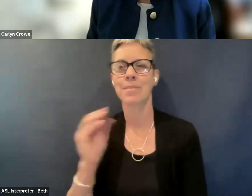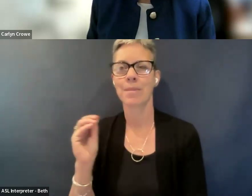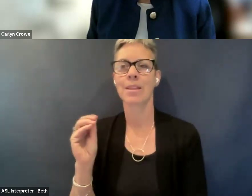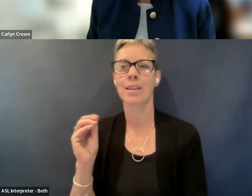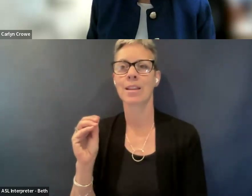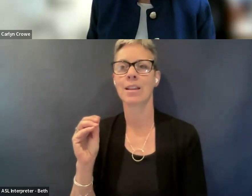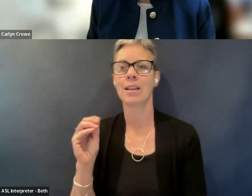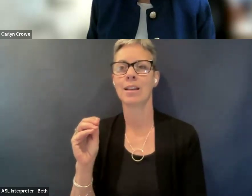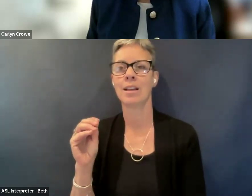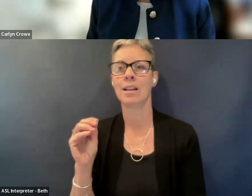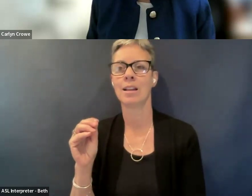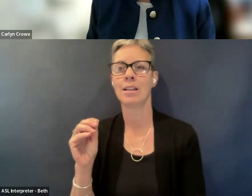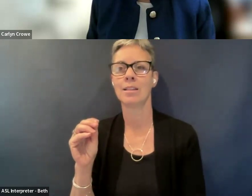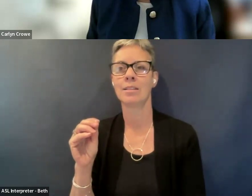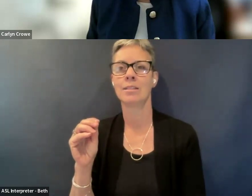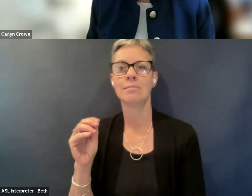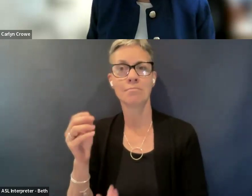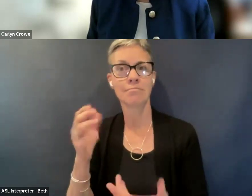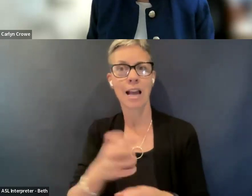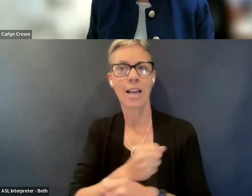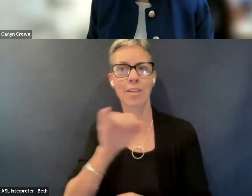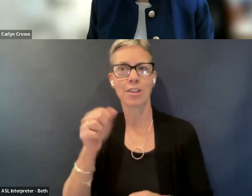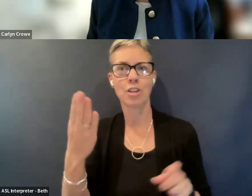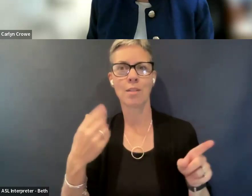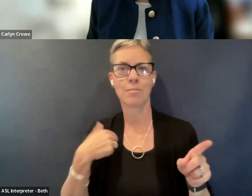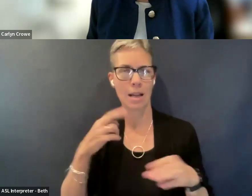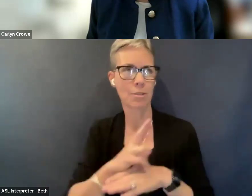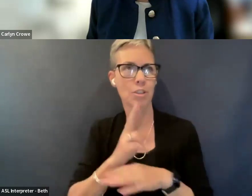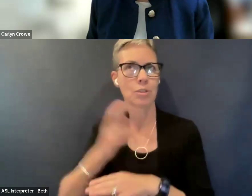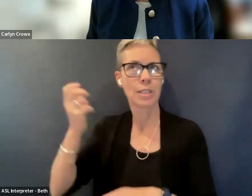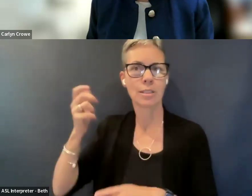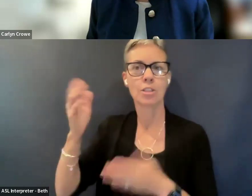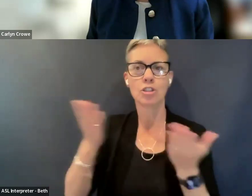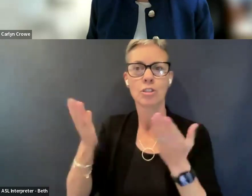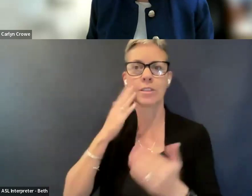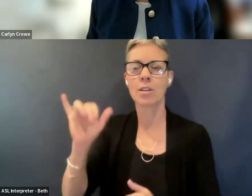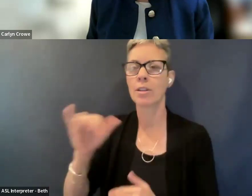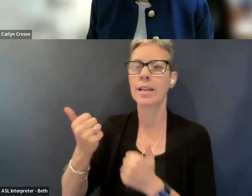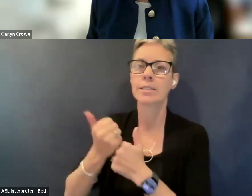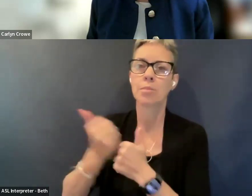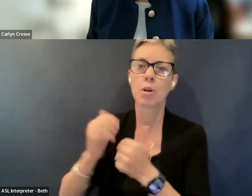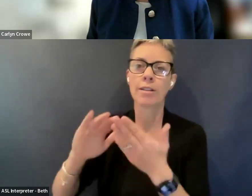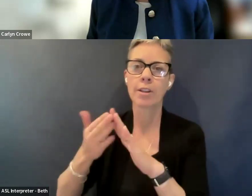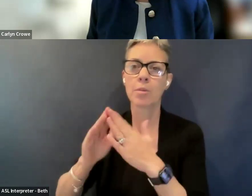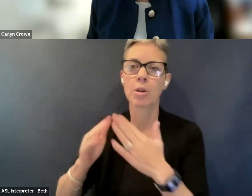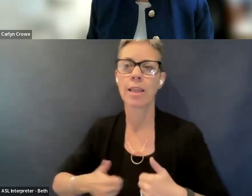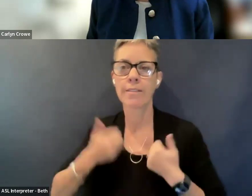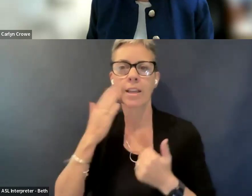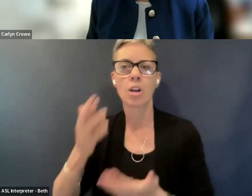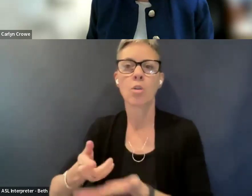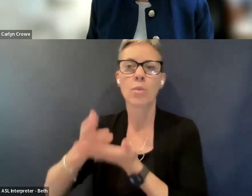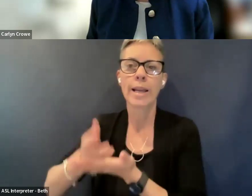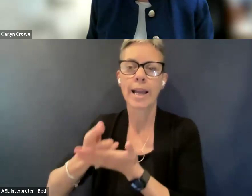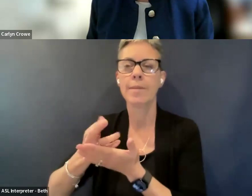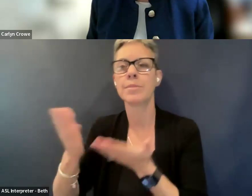And as and when I got that job, I was utilizing services like supported community living, which is like cab services,